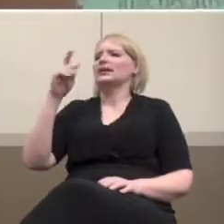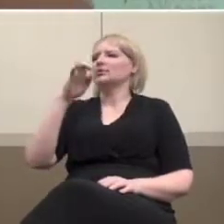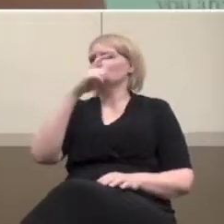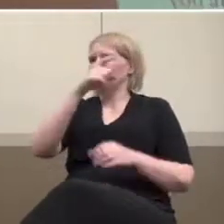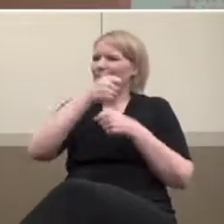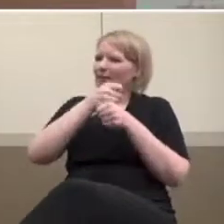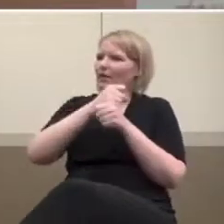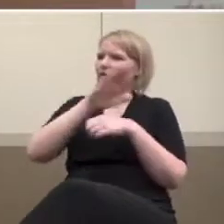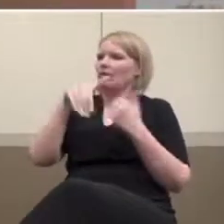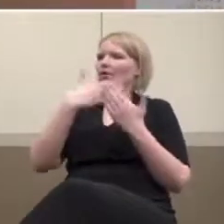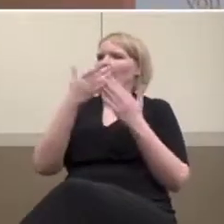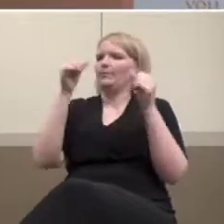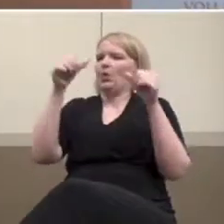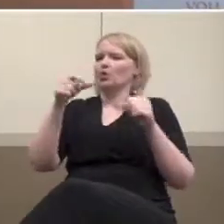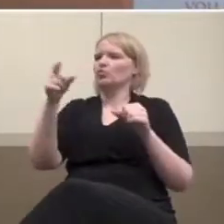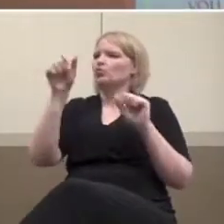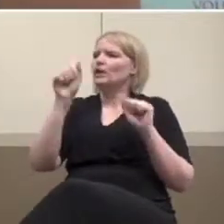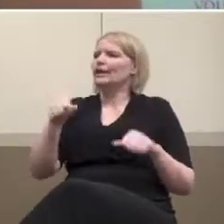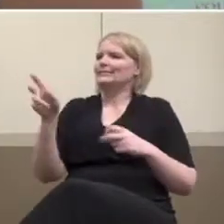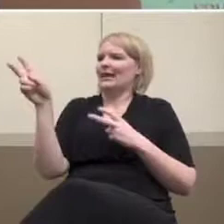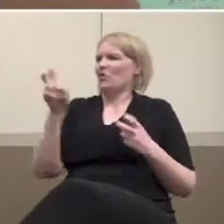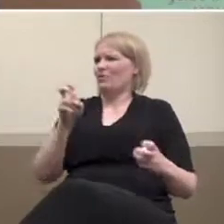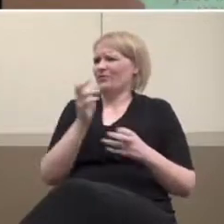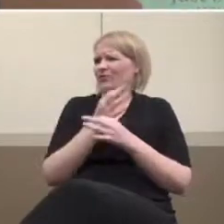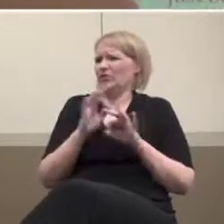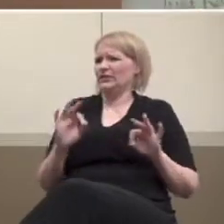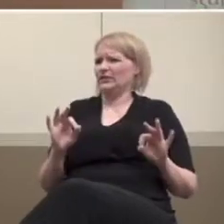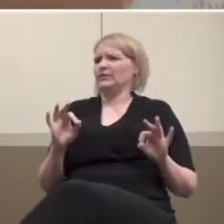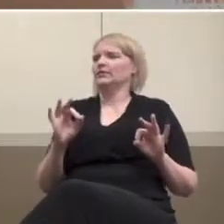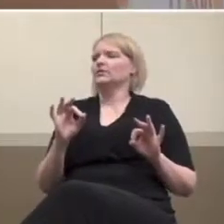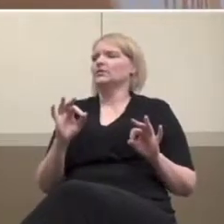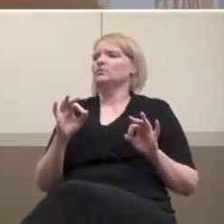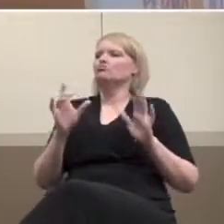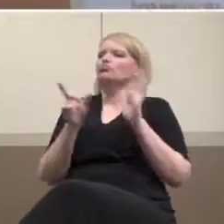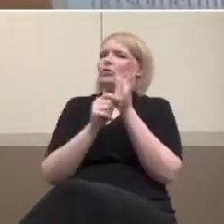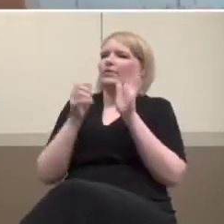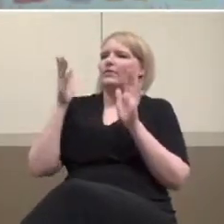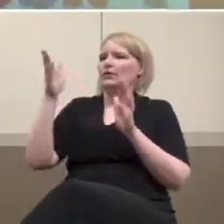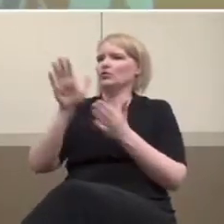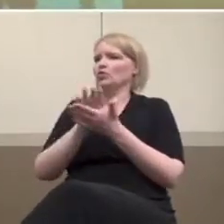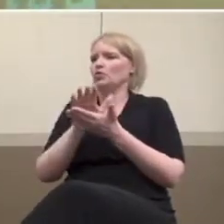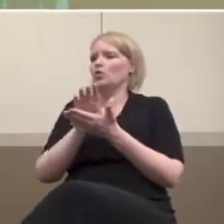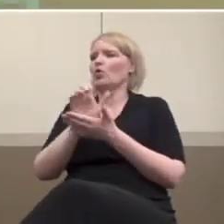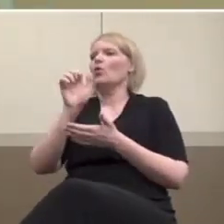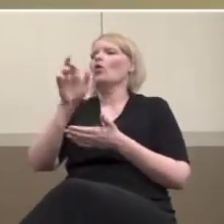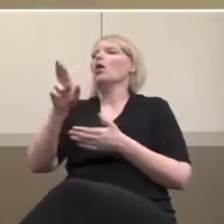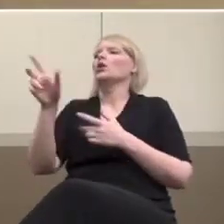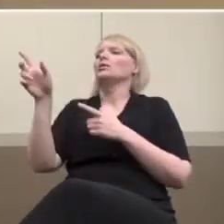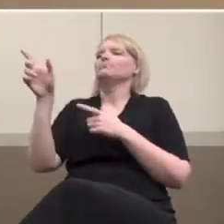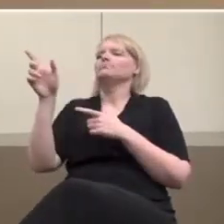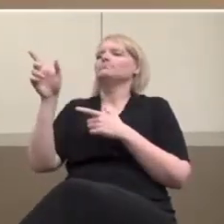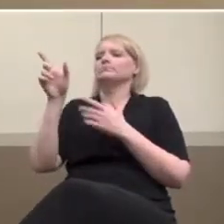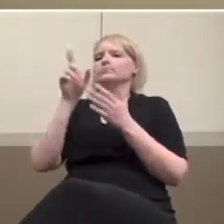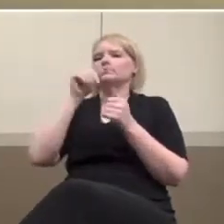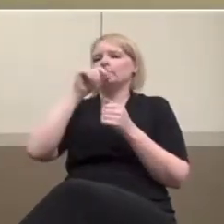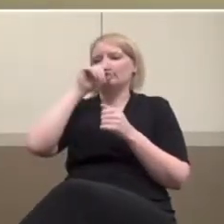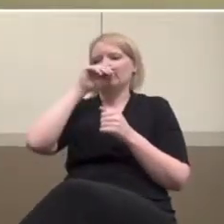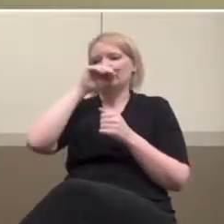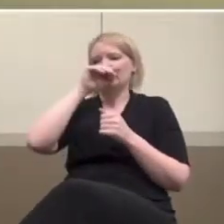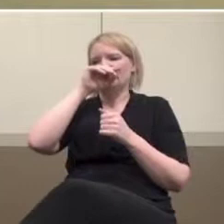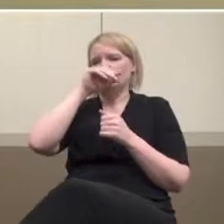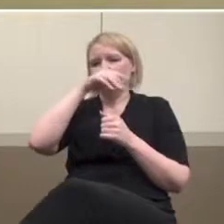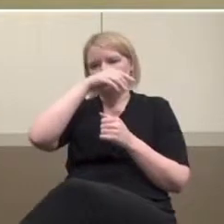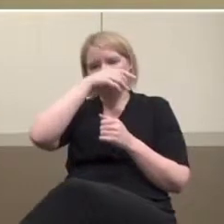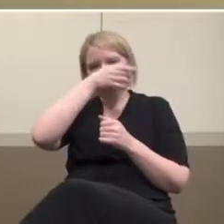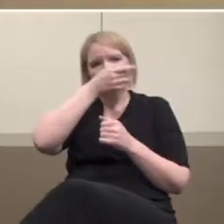posters, and you can download them. They're all free. So, you could print them at school, or if you wanted to print them into a poster, my friend sent